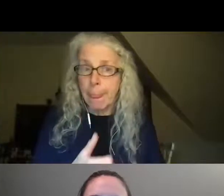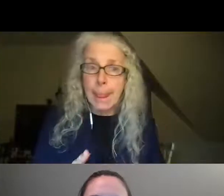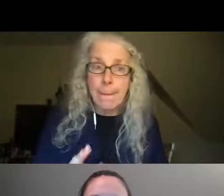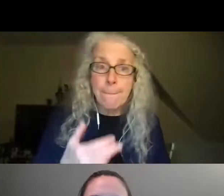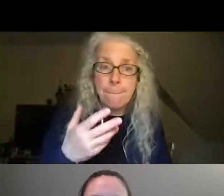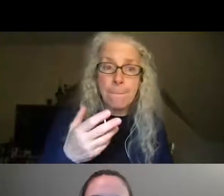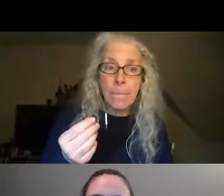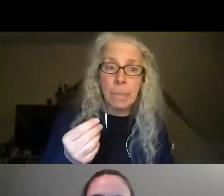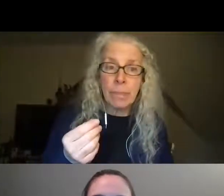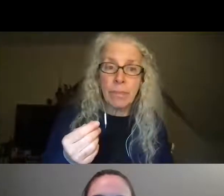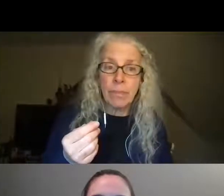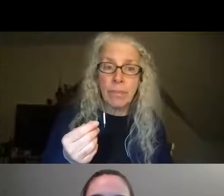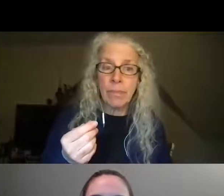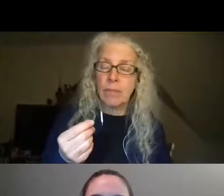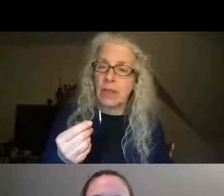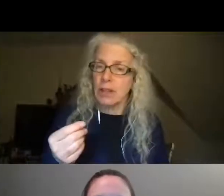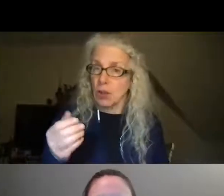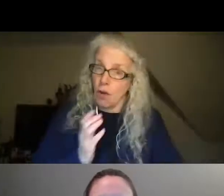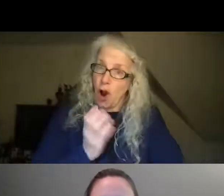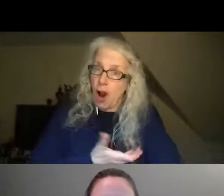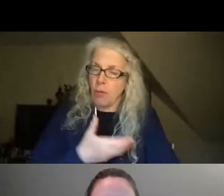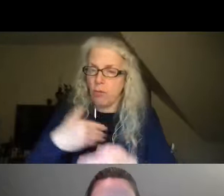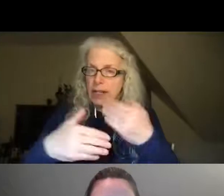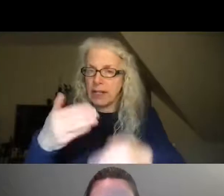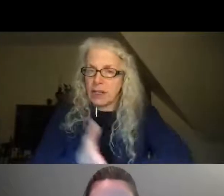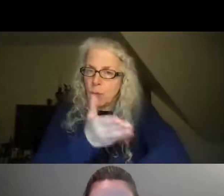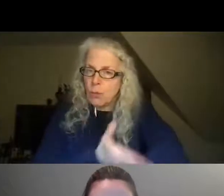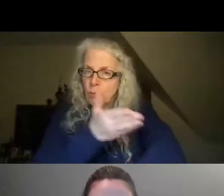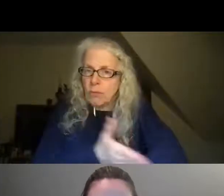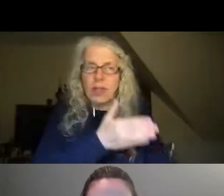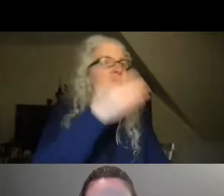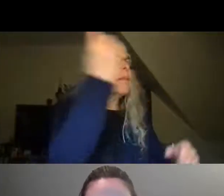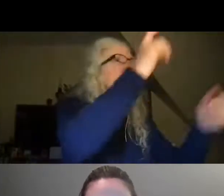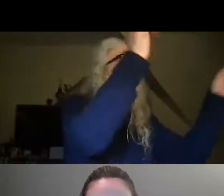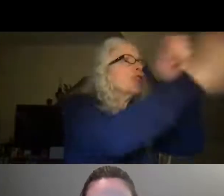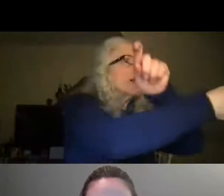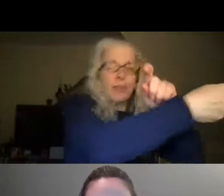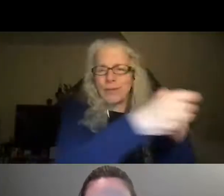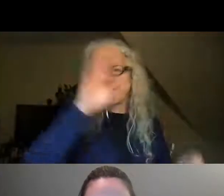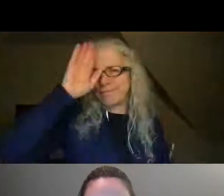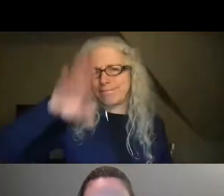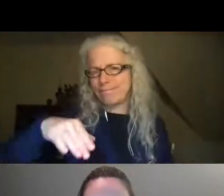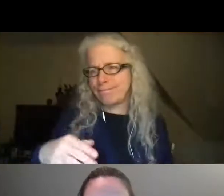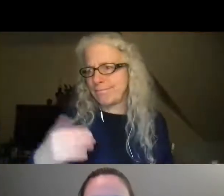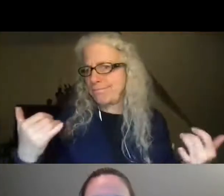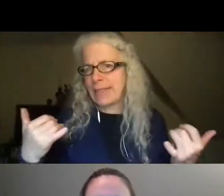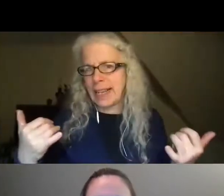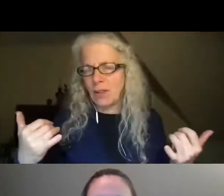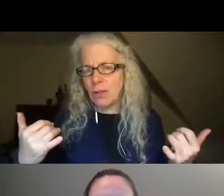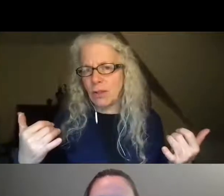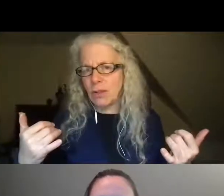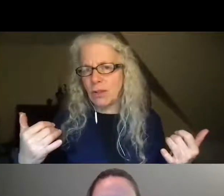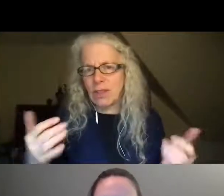and to make it a smoother process here, because things are always changing, especially with the amount